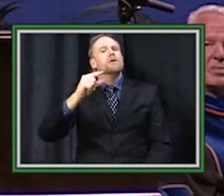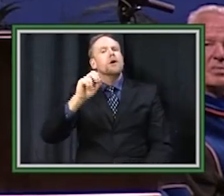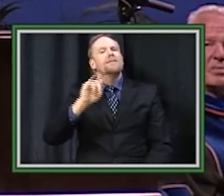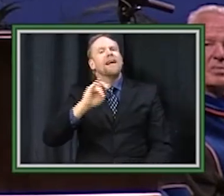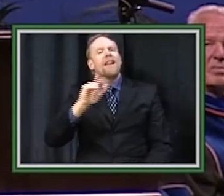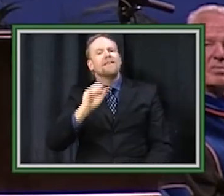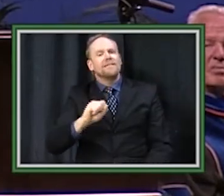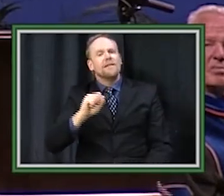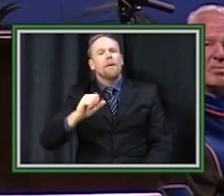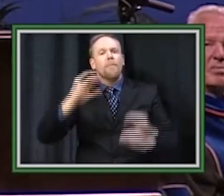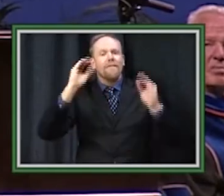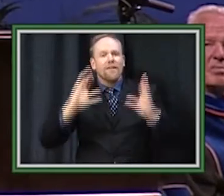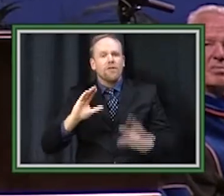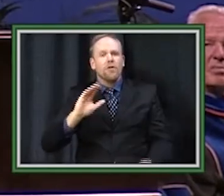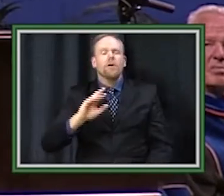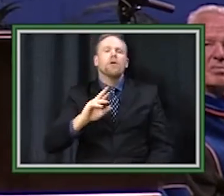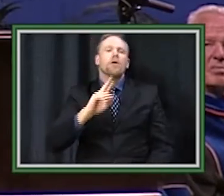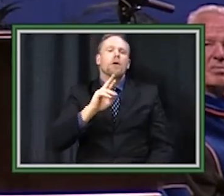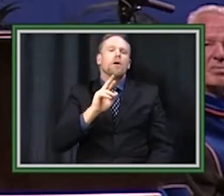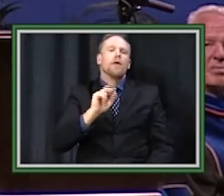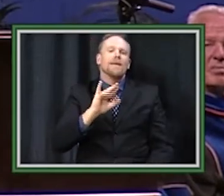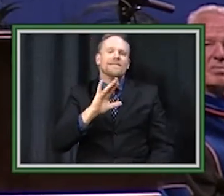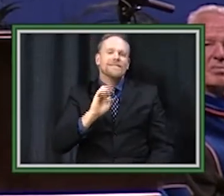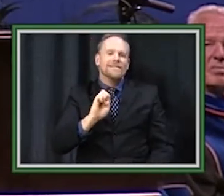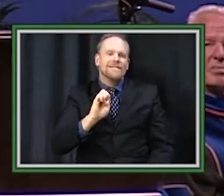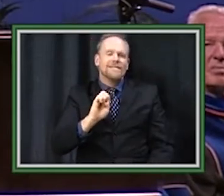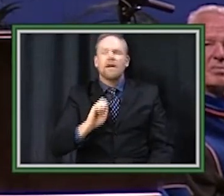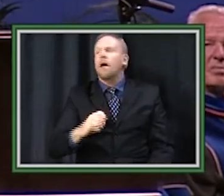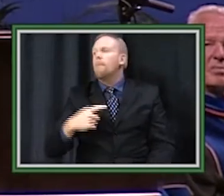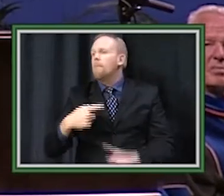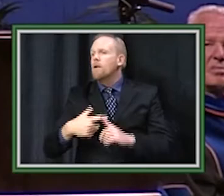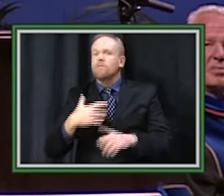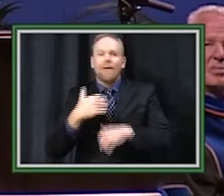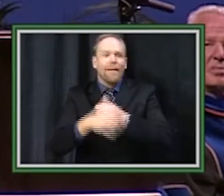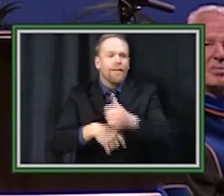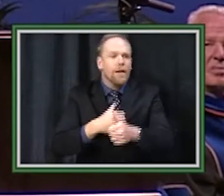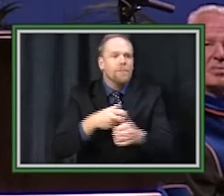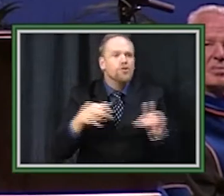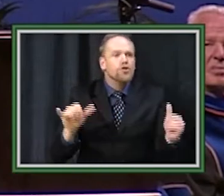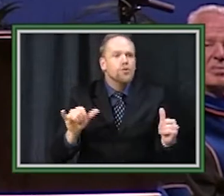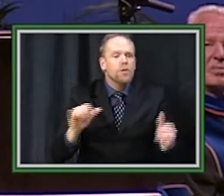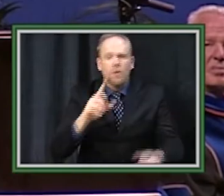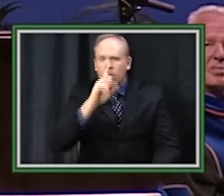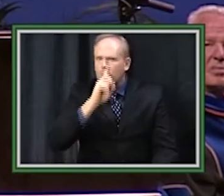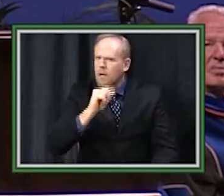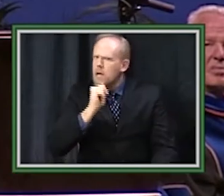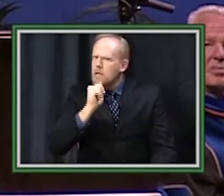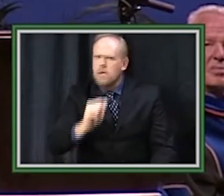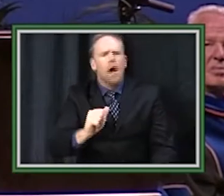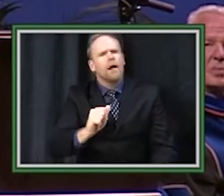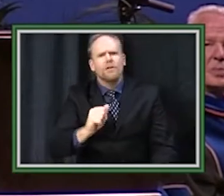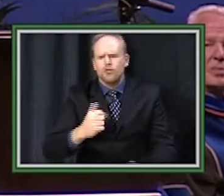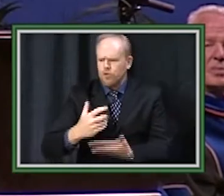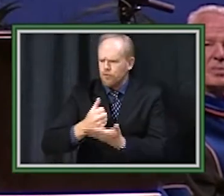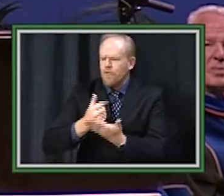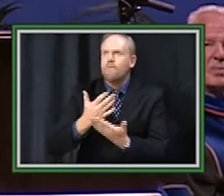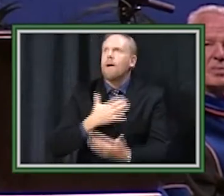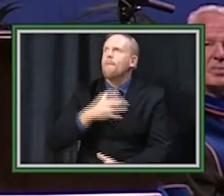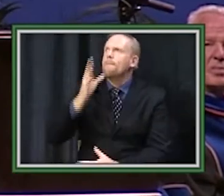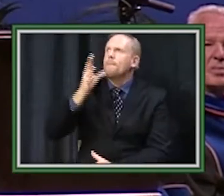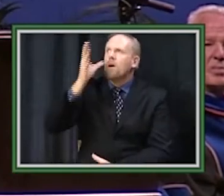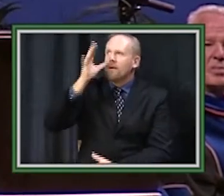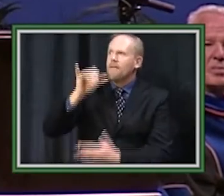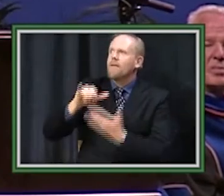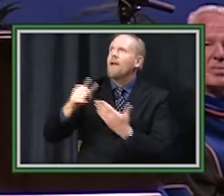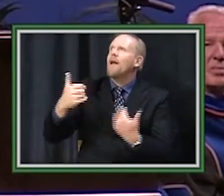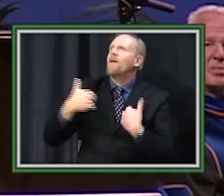Professor Rice. But mostly, I want to thank my Moor and my Agha. I absolutely do not deserve to have the mother and the father that I do, and yet